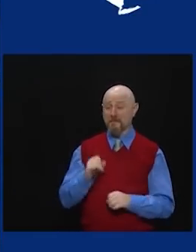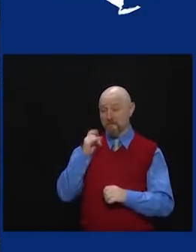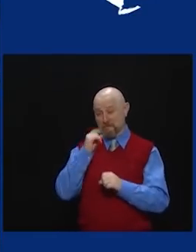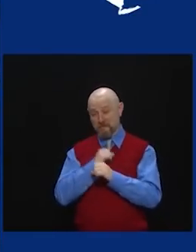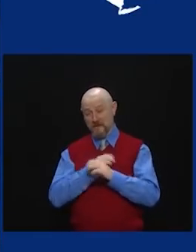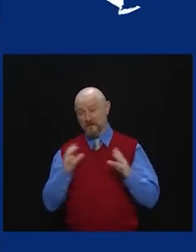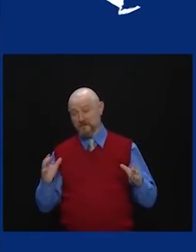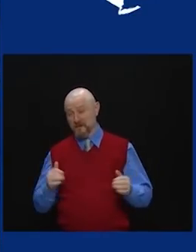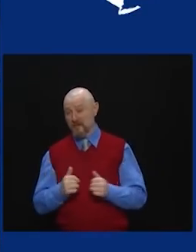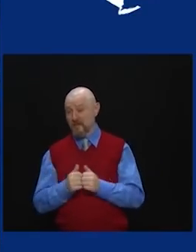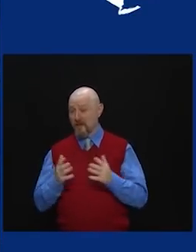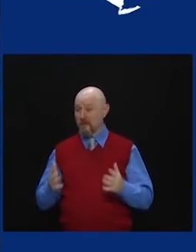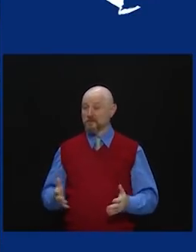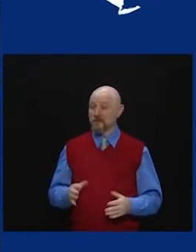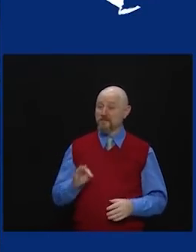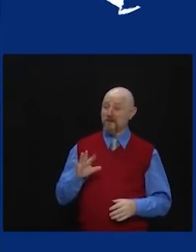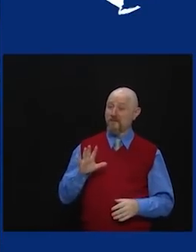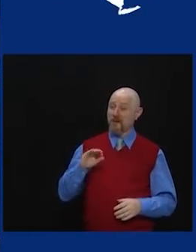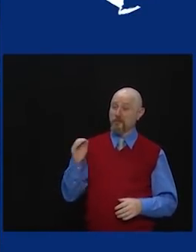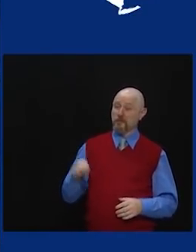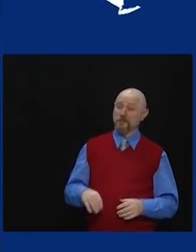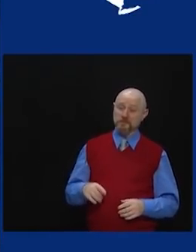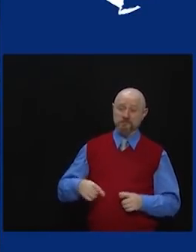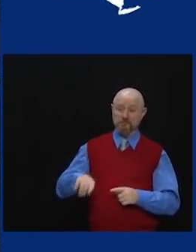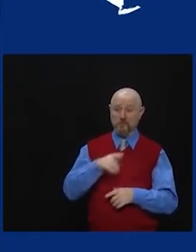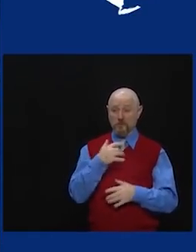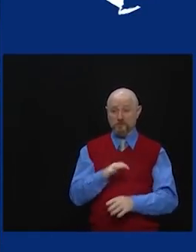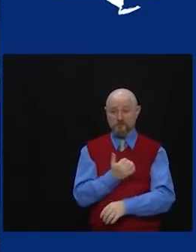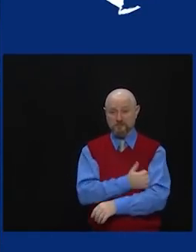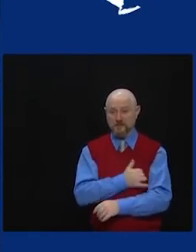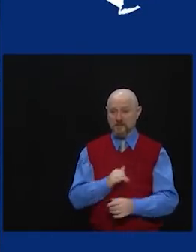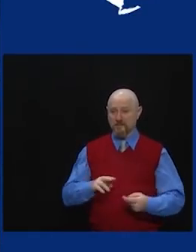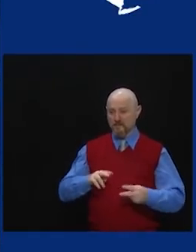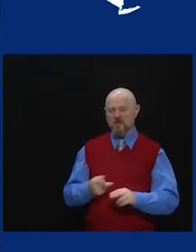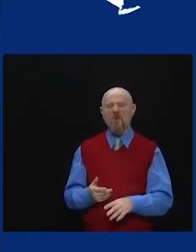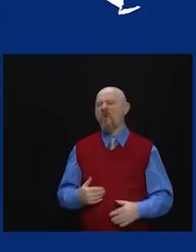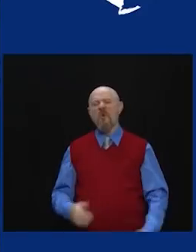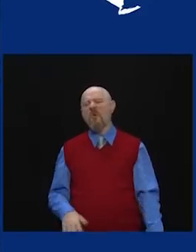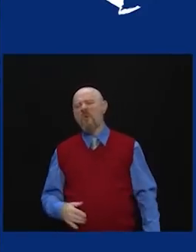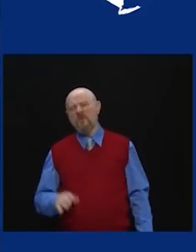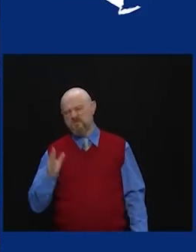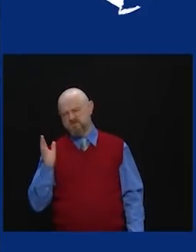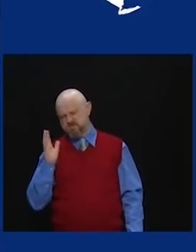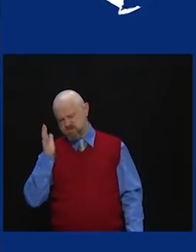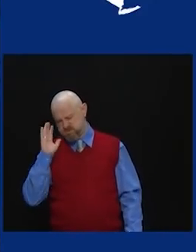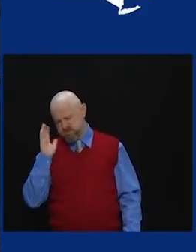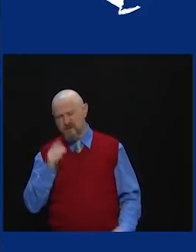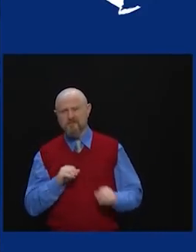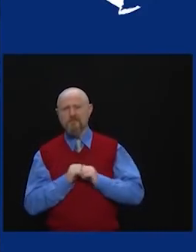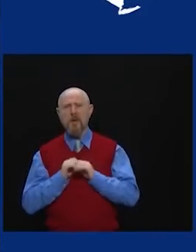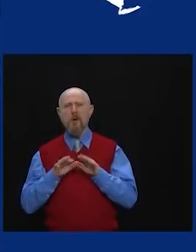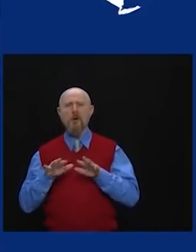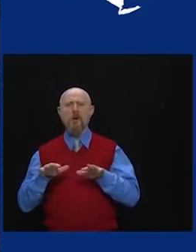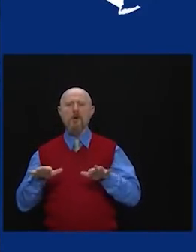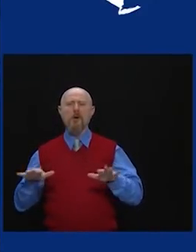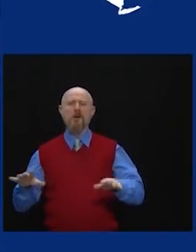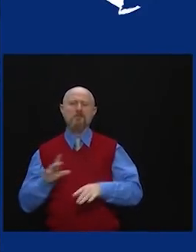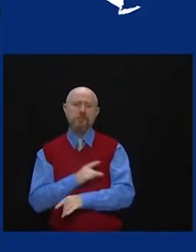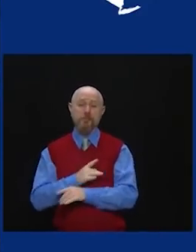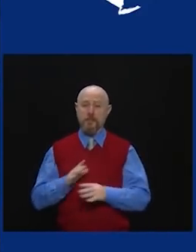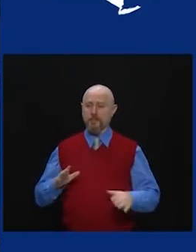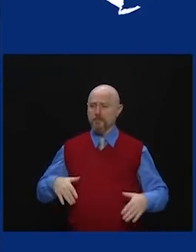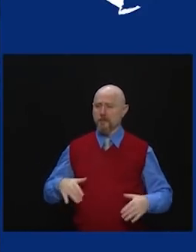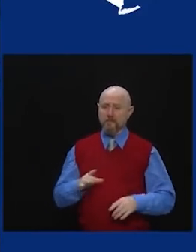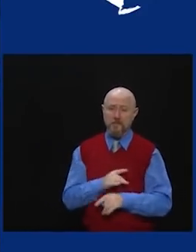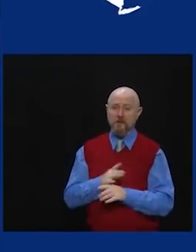vaccination in the state of New York and this variant came through here like wildfire and we didn't have people vaccinated and boosted? Heaven